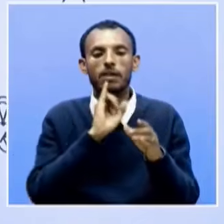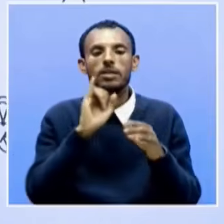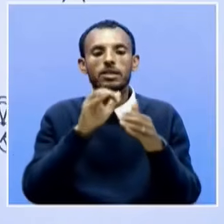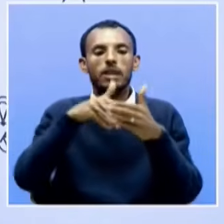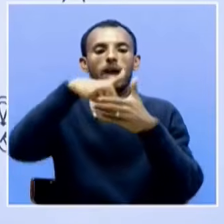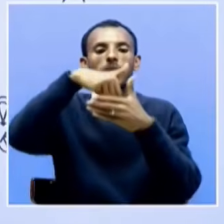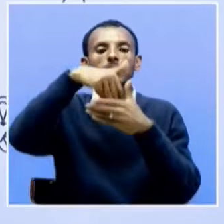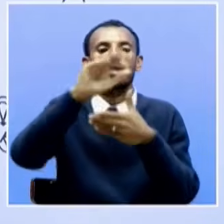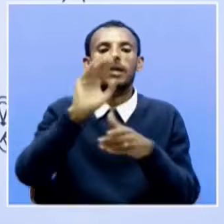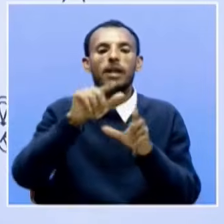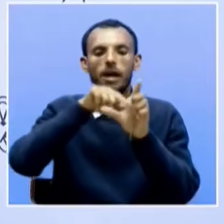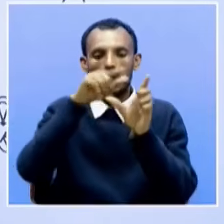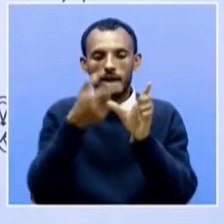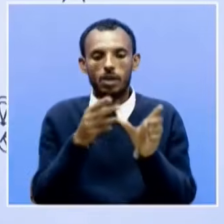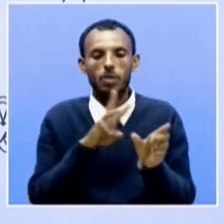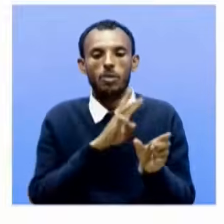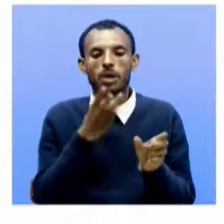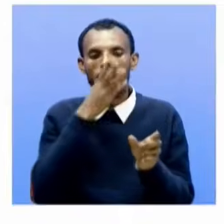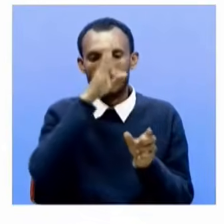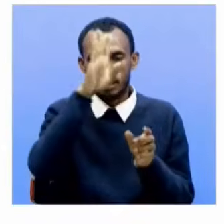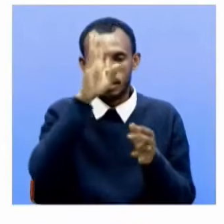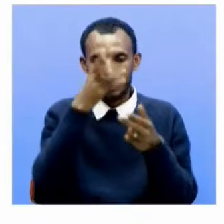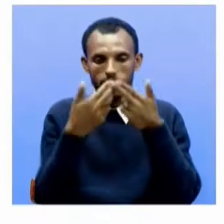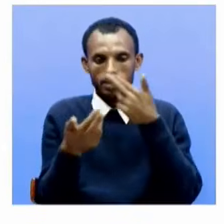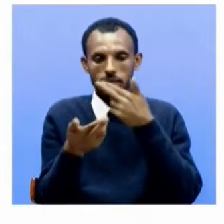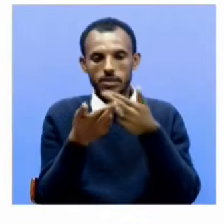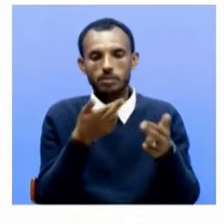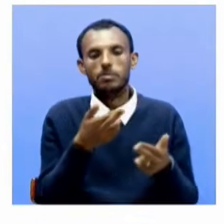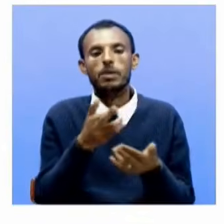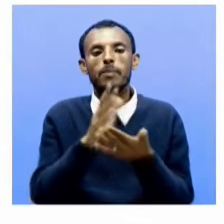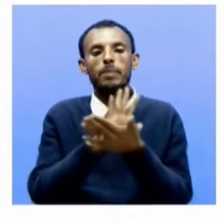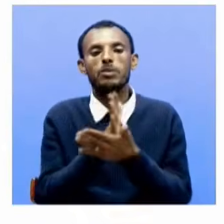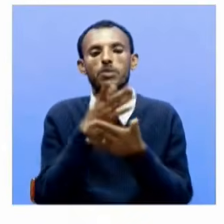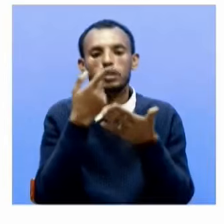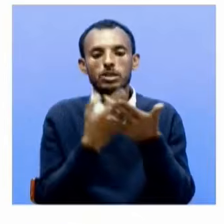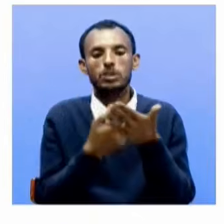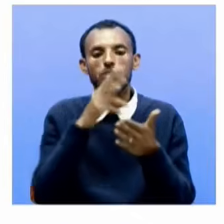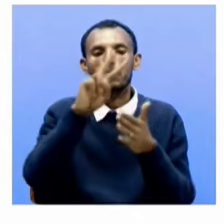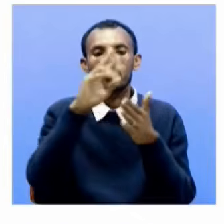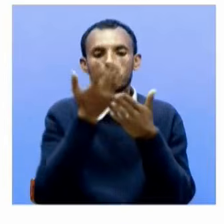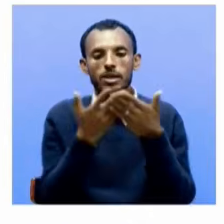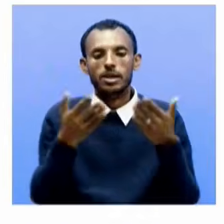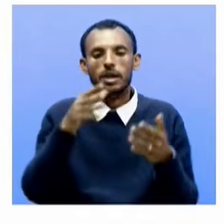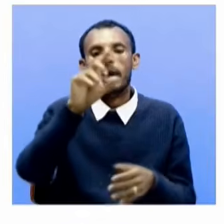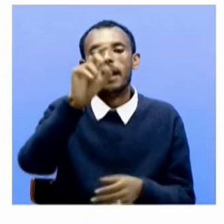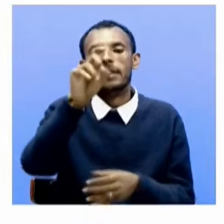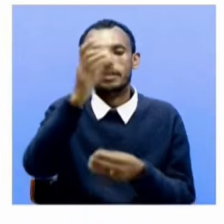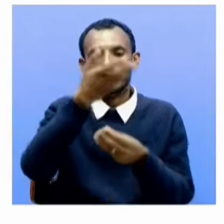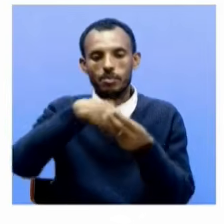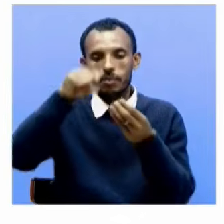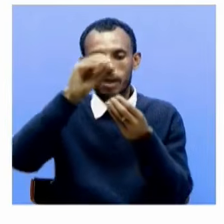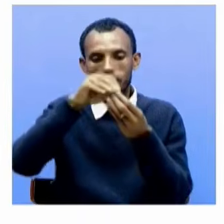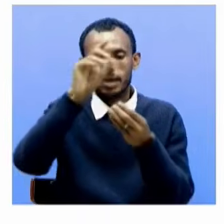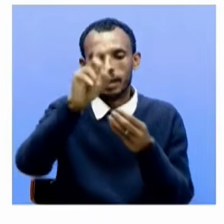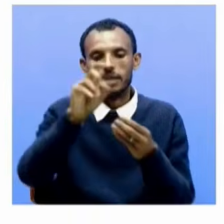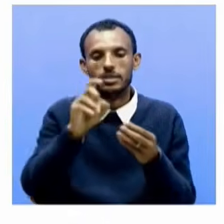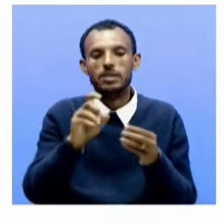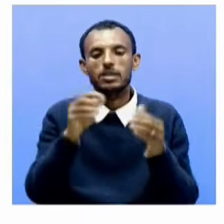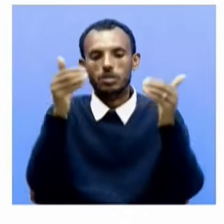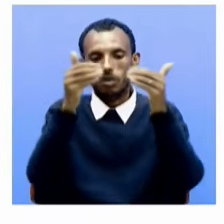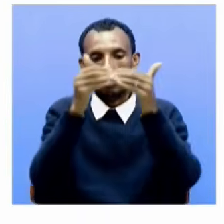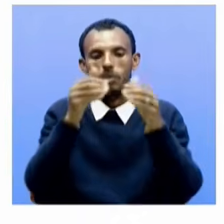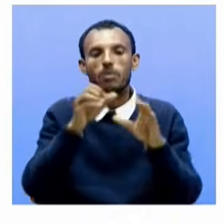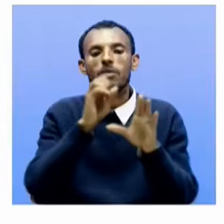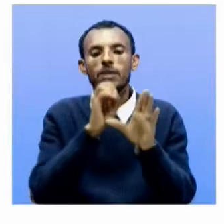so that you can create relationship between this thing. X plus x becomes theta, right? So